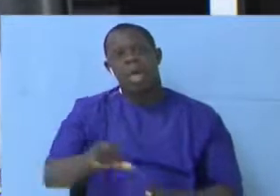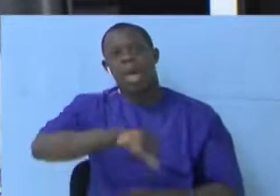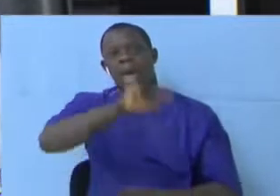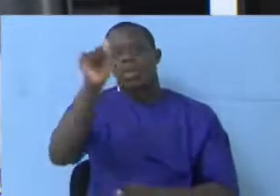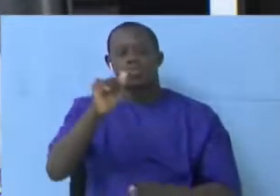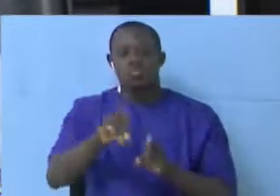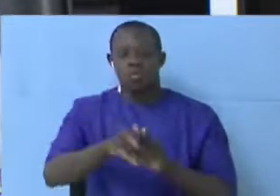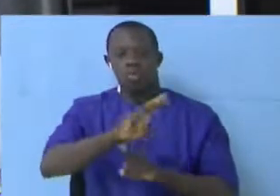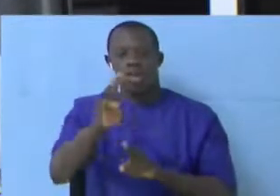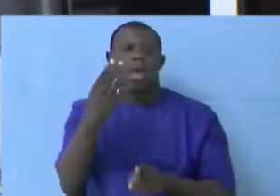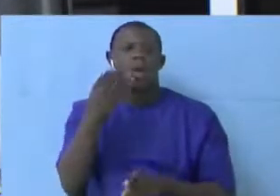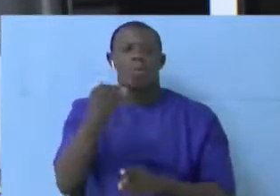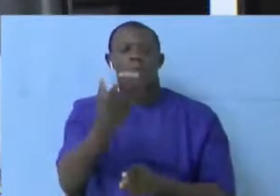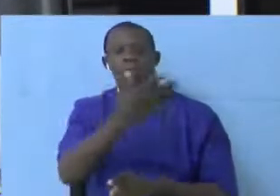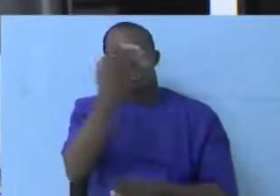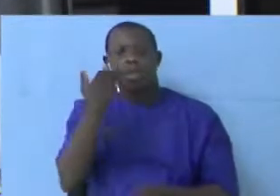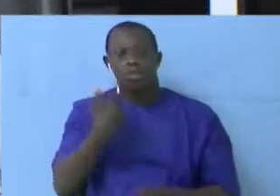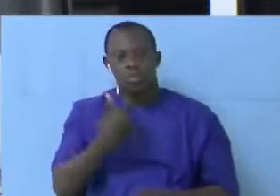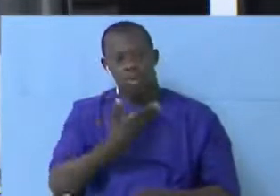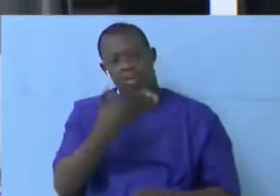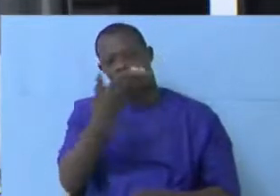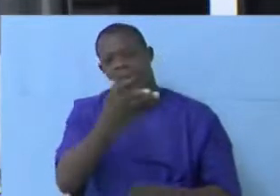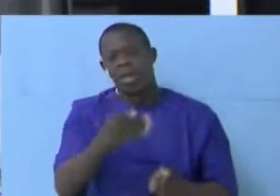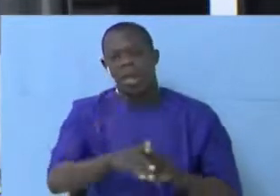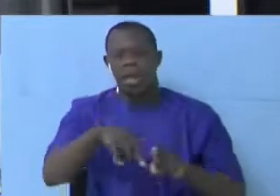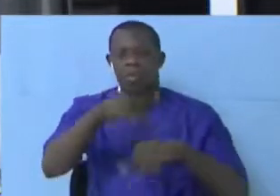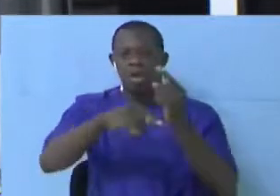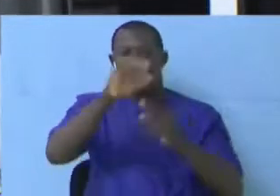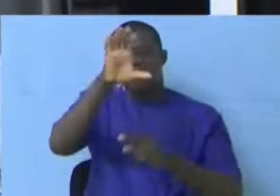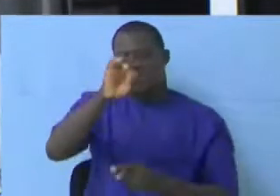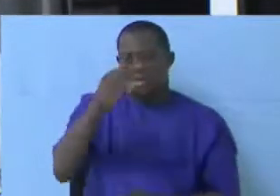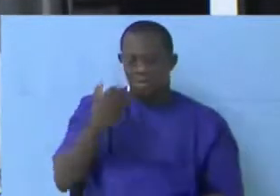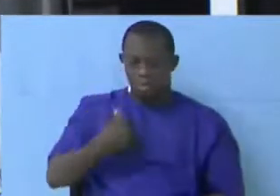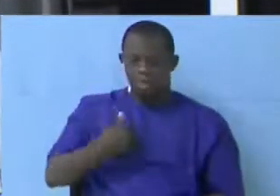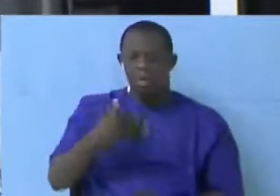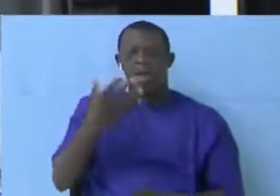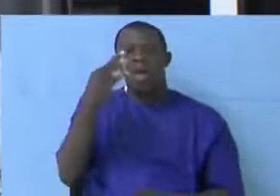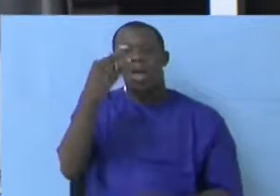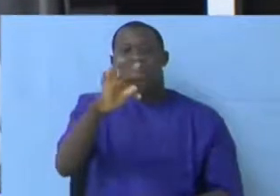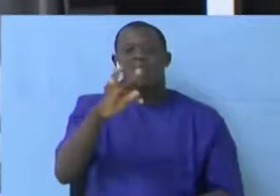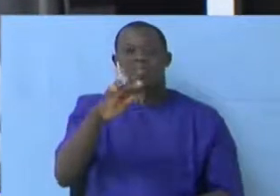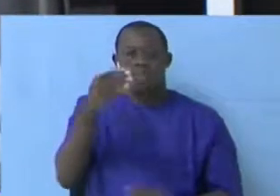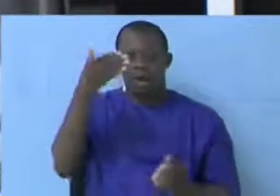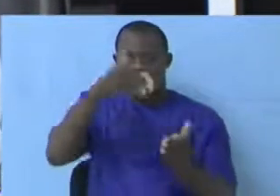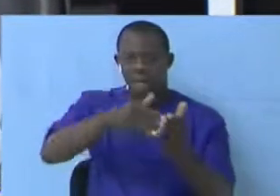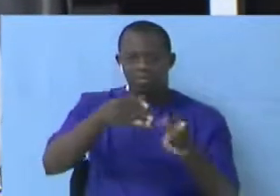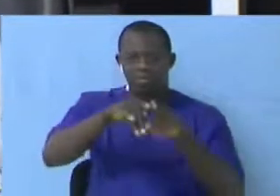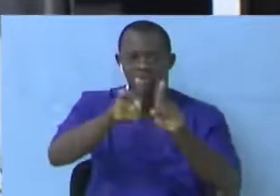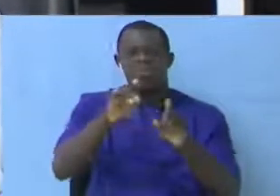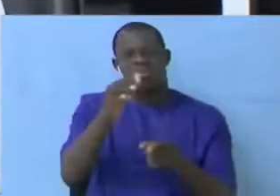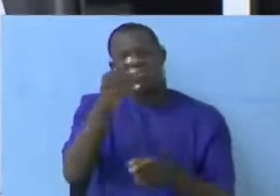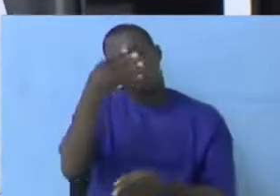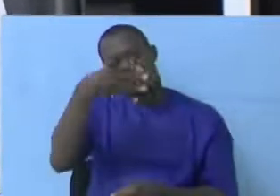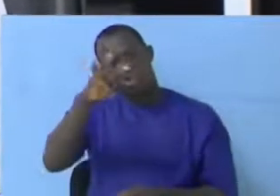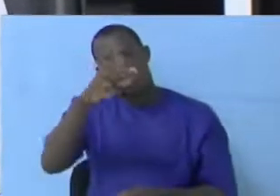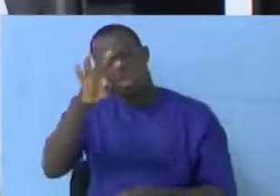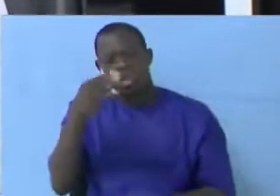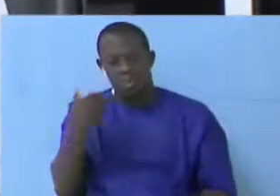no matter how many people were, like 50 people, even if you were arrived there with at least 14